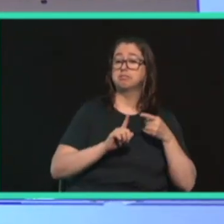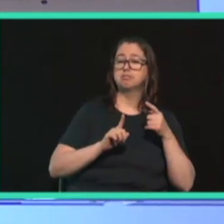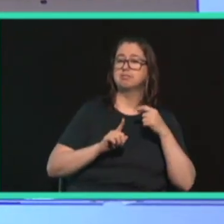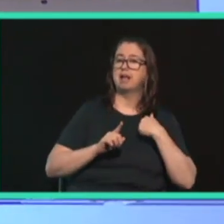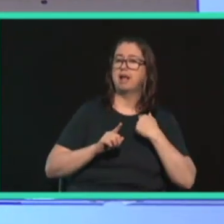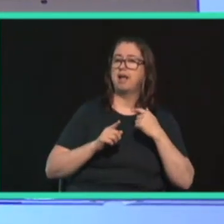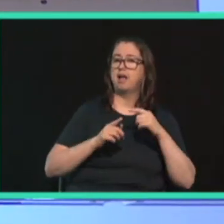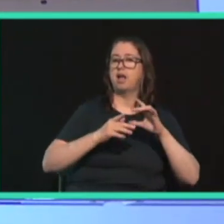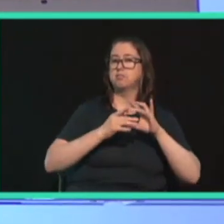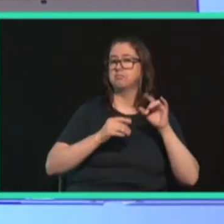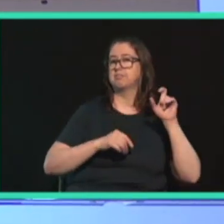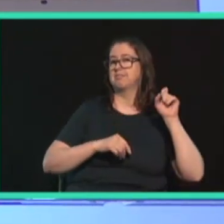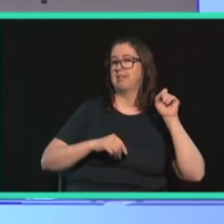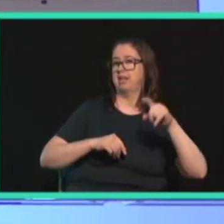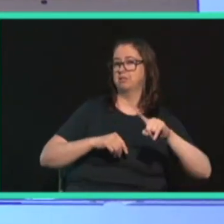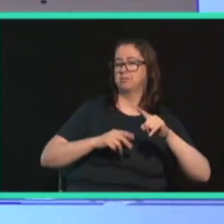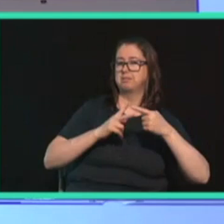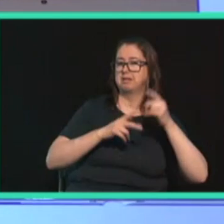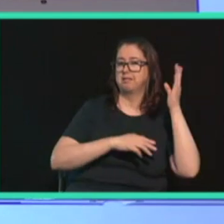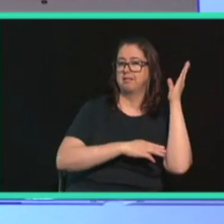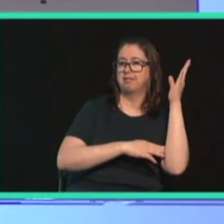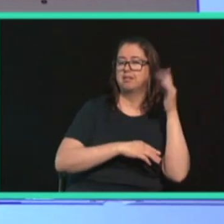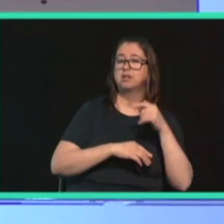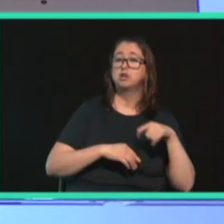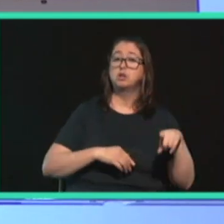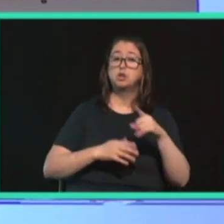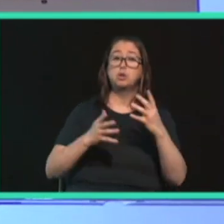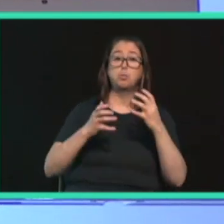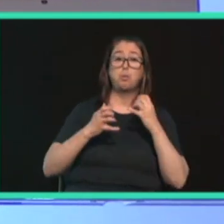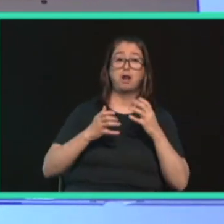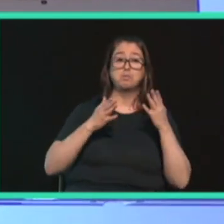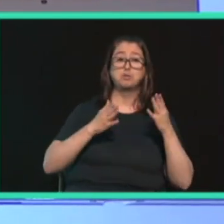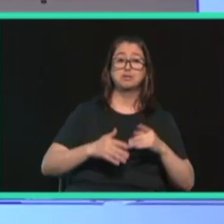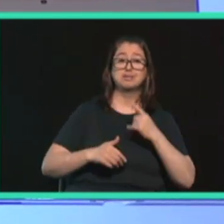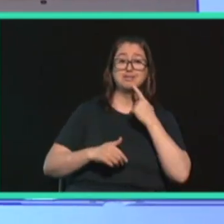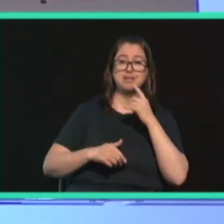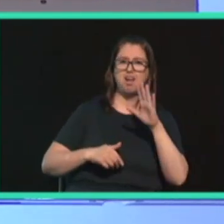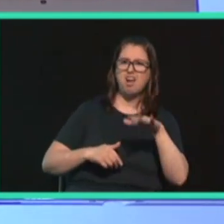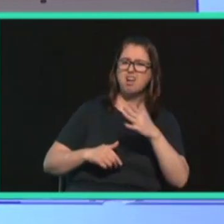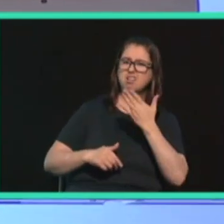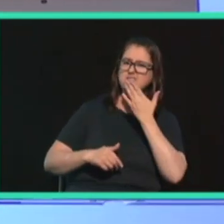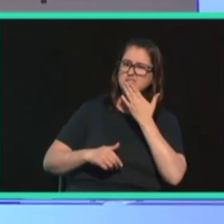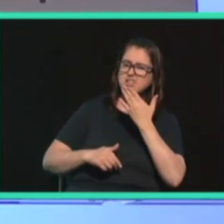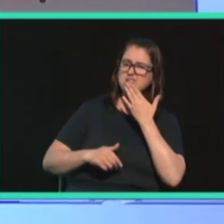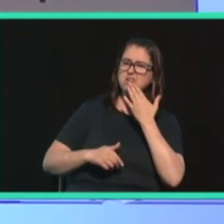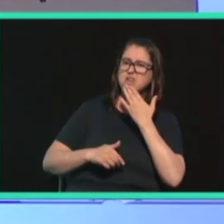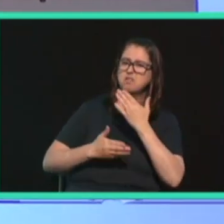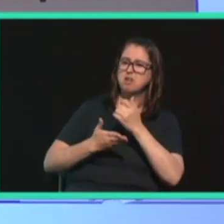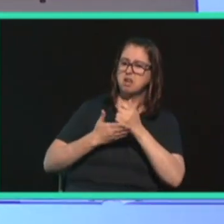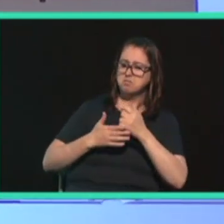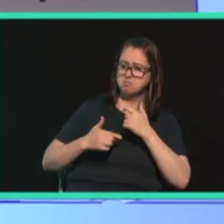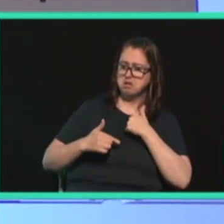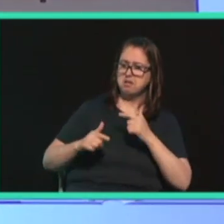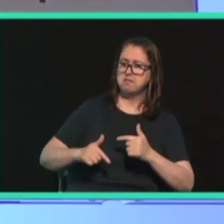beginning, would you like to have someone say to you, "Thank you for giving me my life back